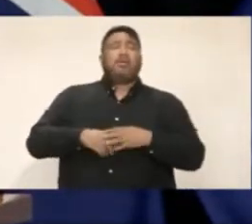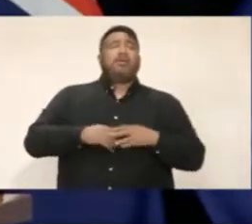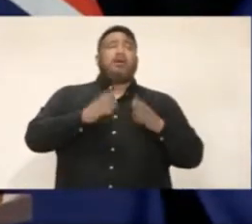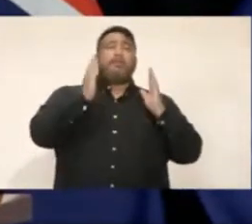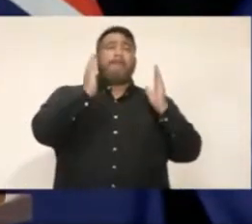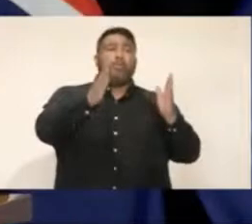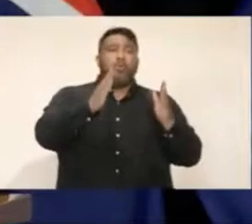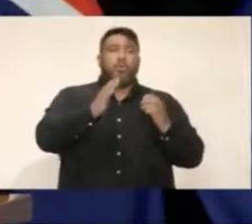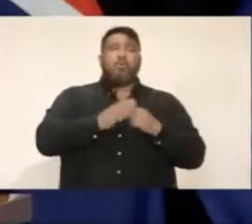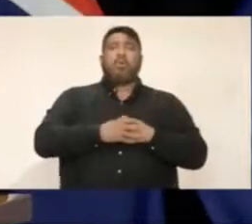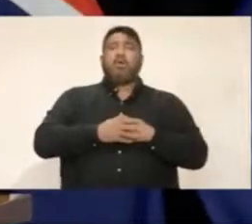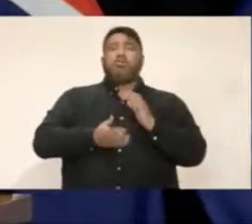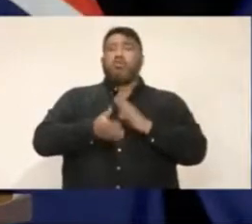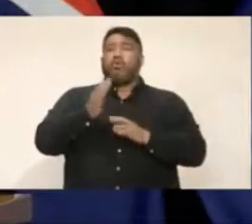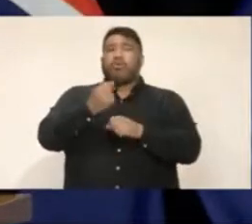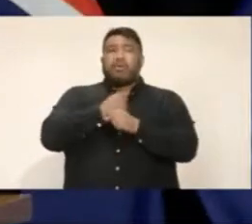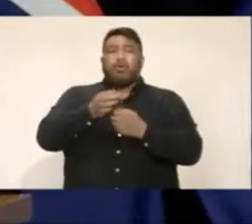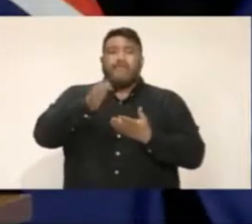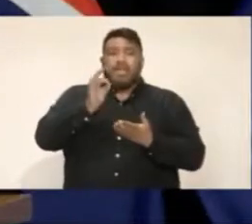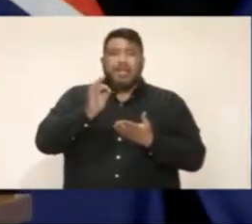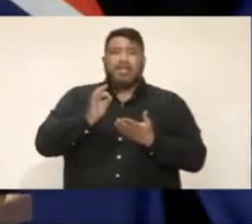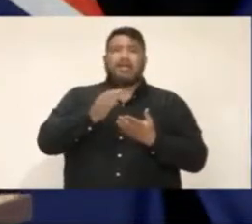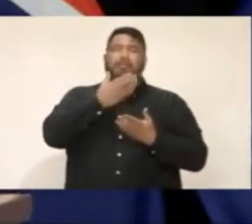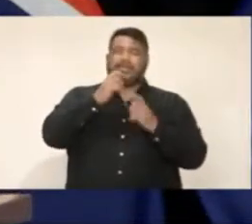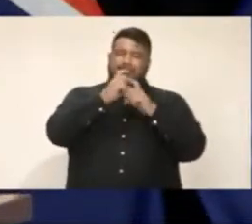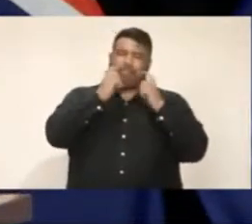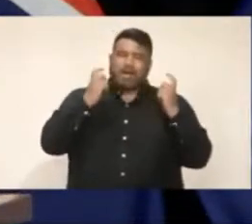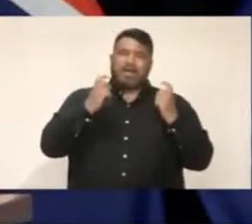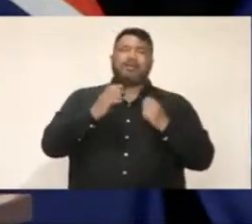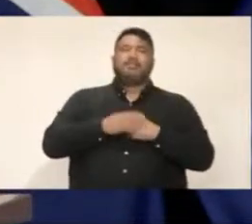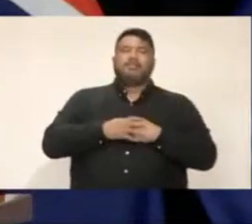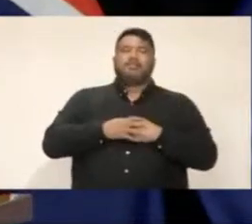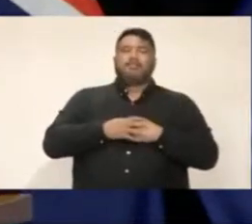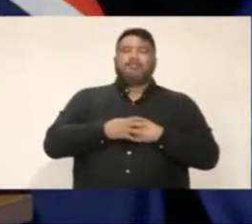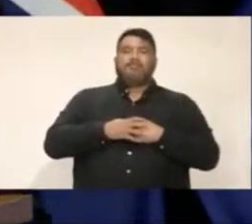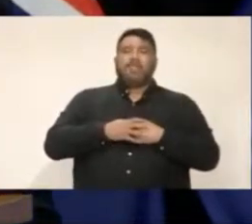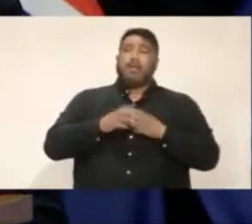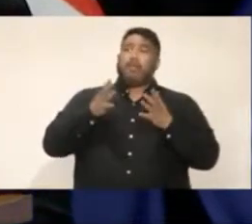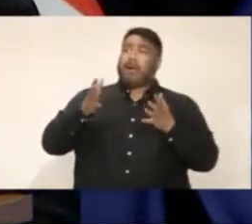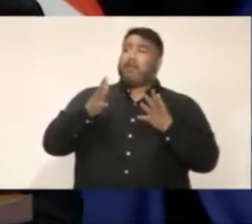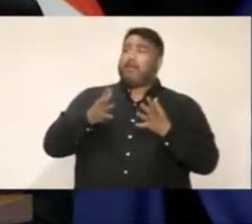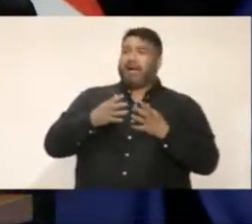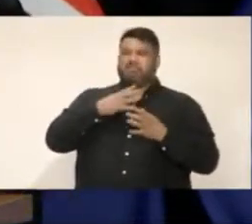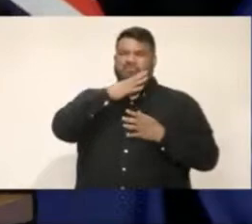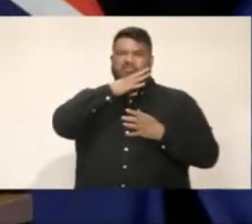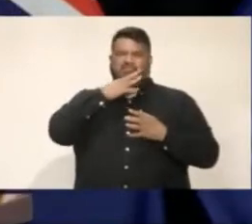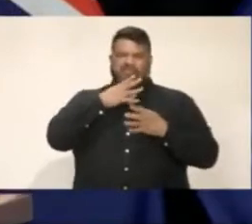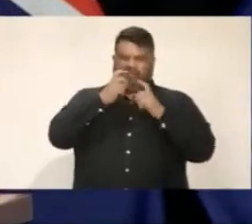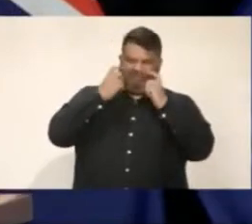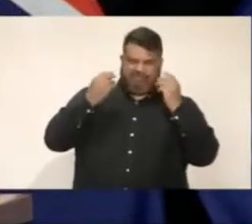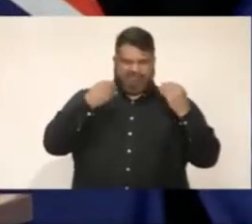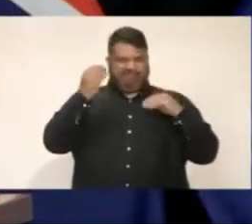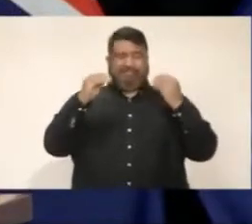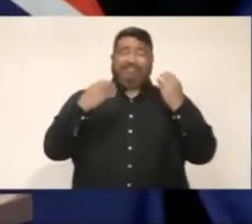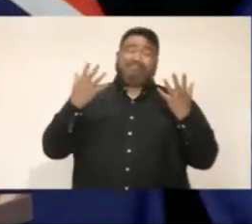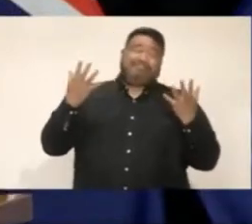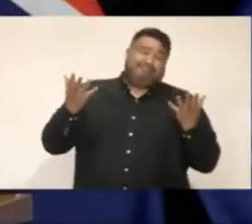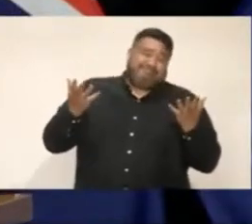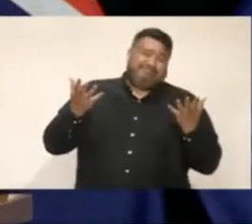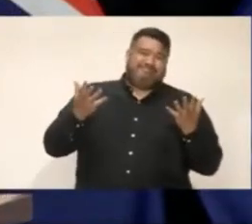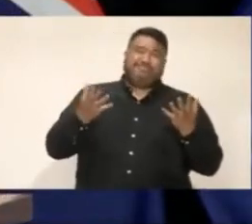you go out for a coffee, take your mask and join in on the awkward experience of figuring out how to manage it when you've ordered a hot